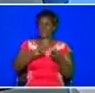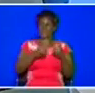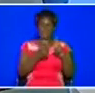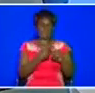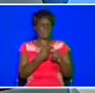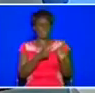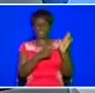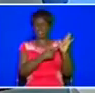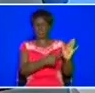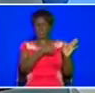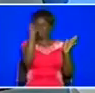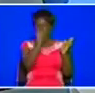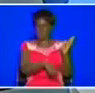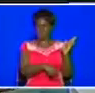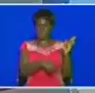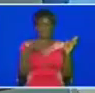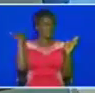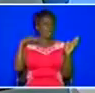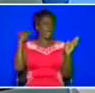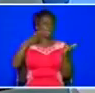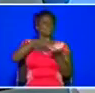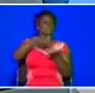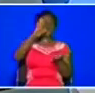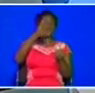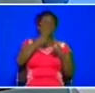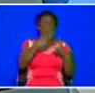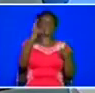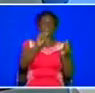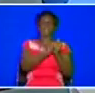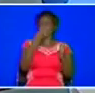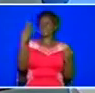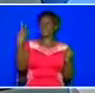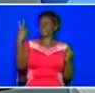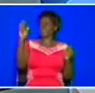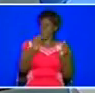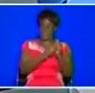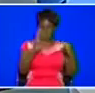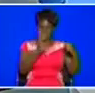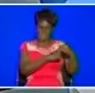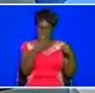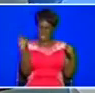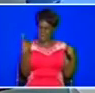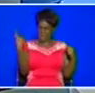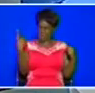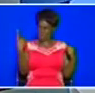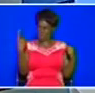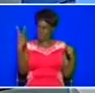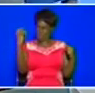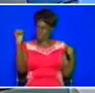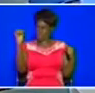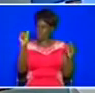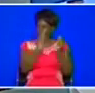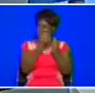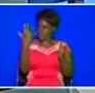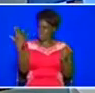bit, the crime has gone up since 2013. And in 2016 alone, mm-hmm. From 2015 to